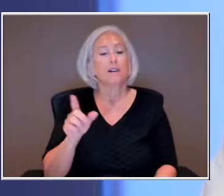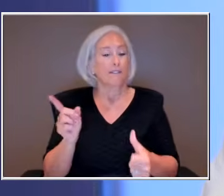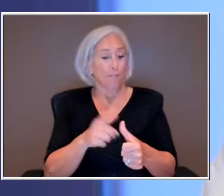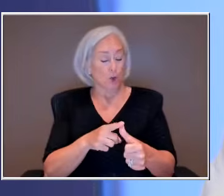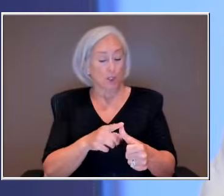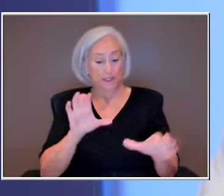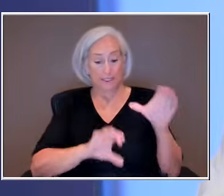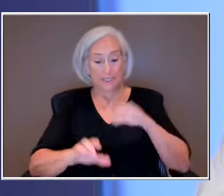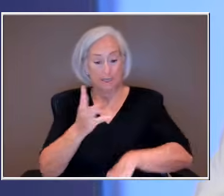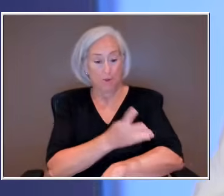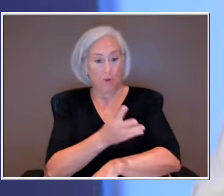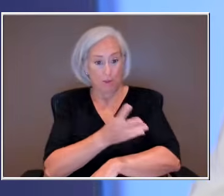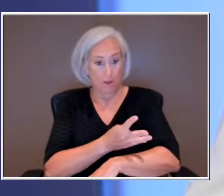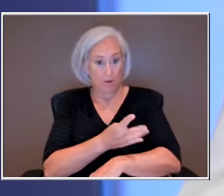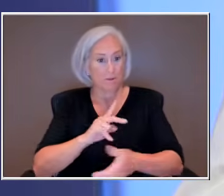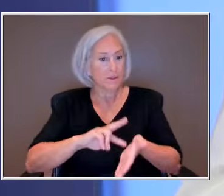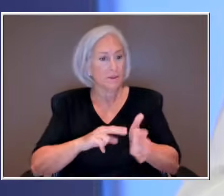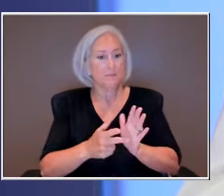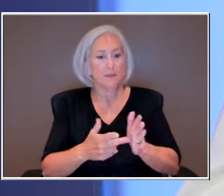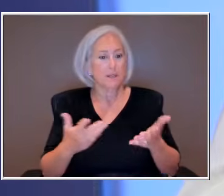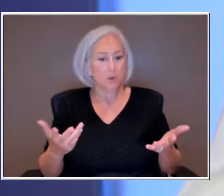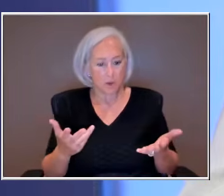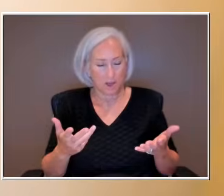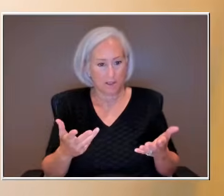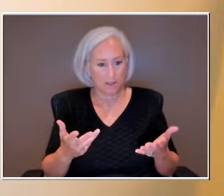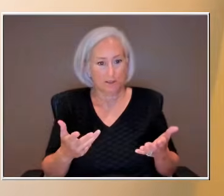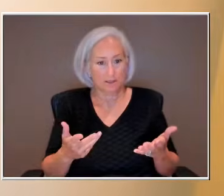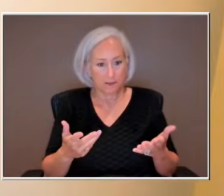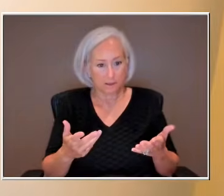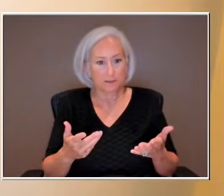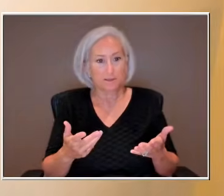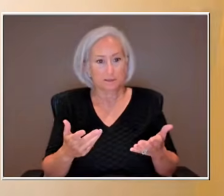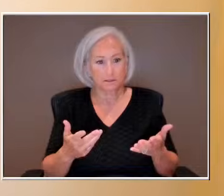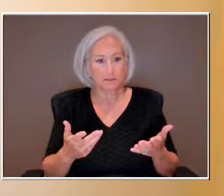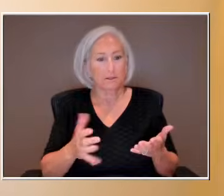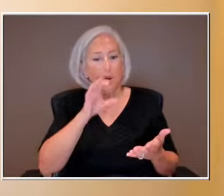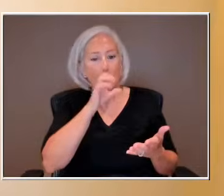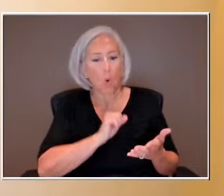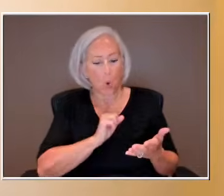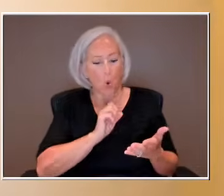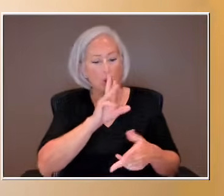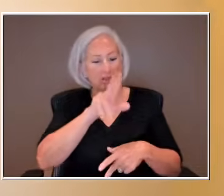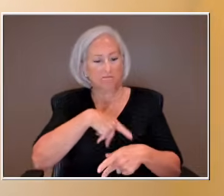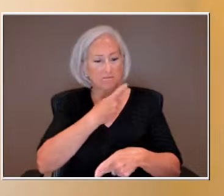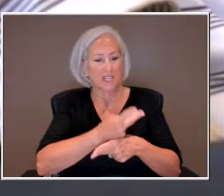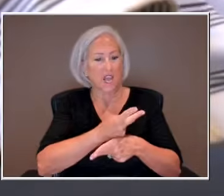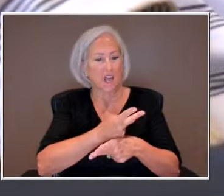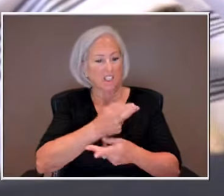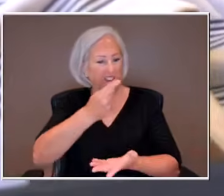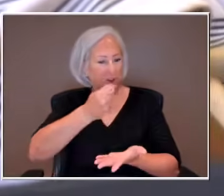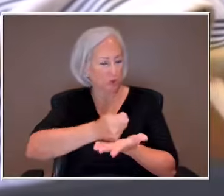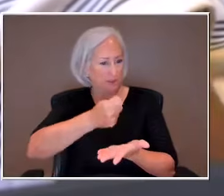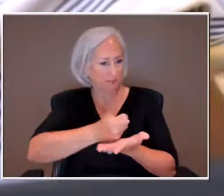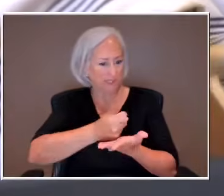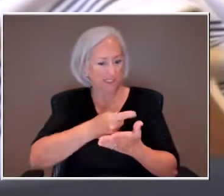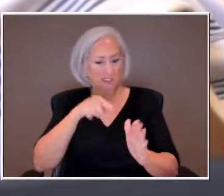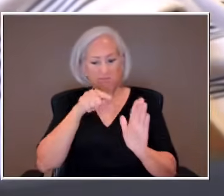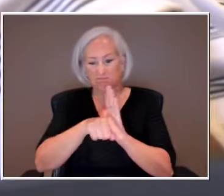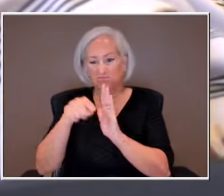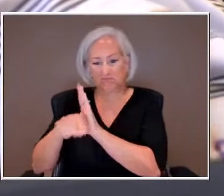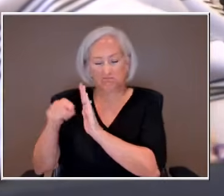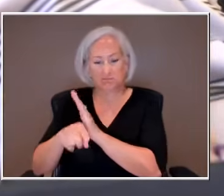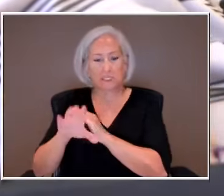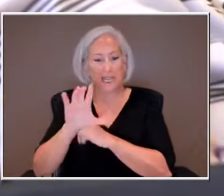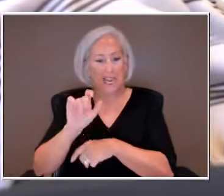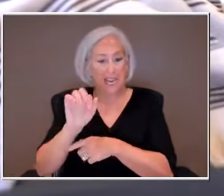Dr. Nishan Ahmed talked about, is an old type of treatment that kills cancer. There is unspecific ways that